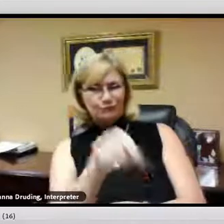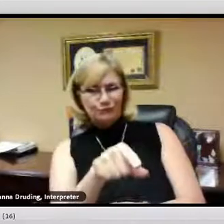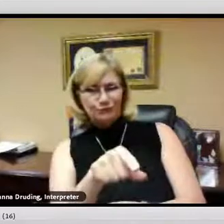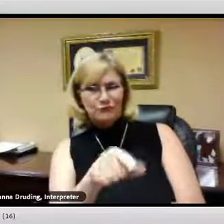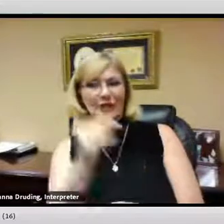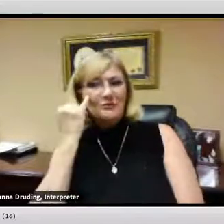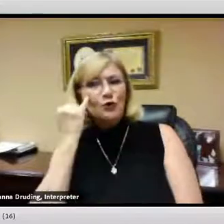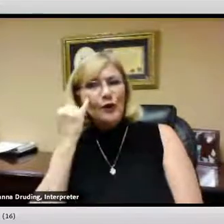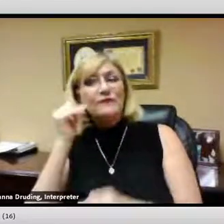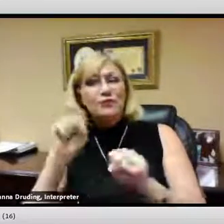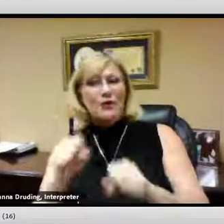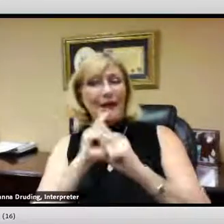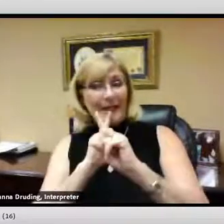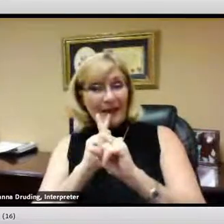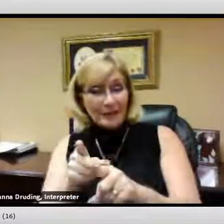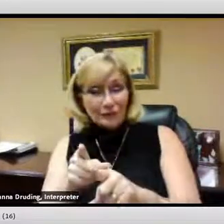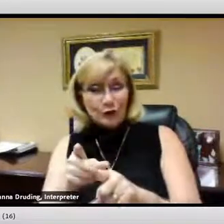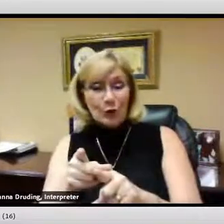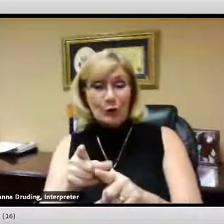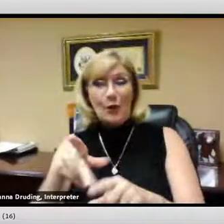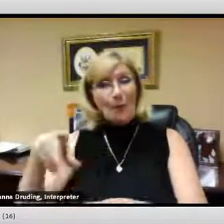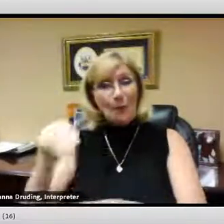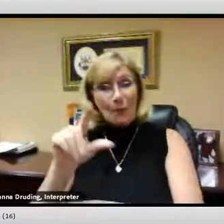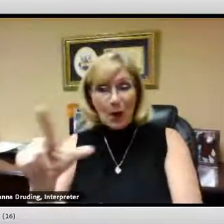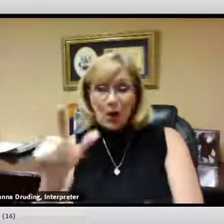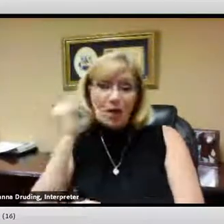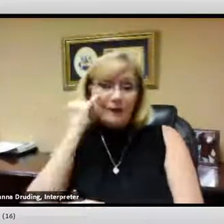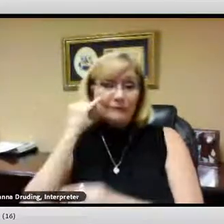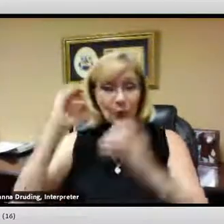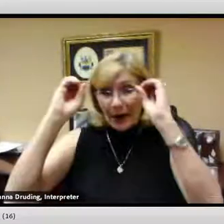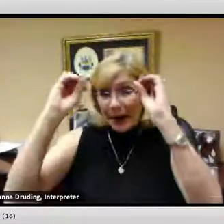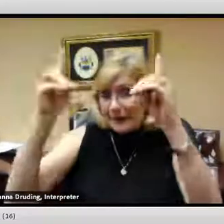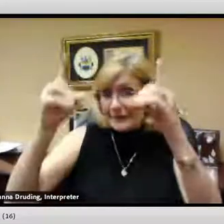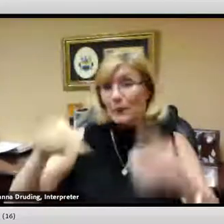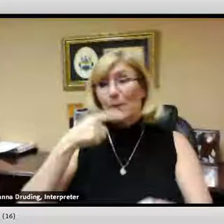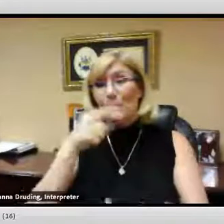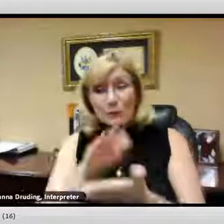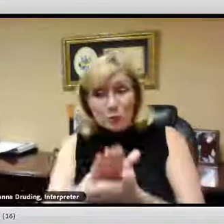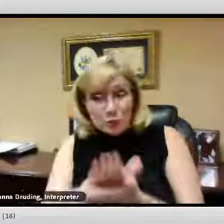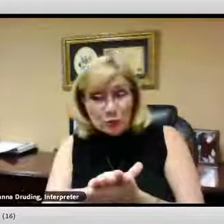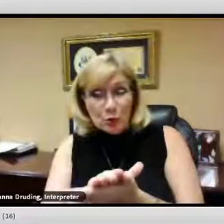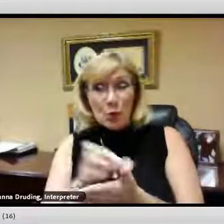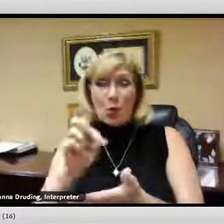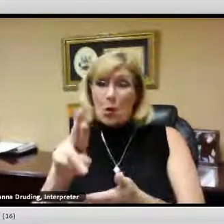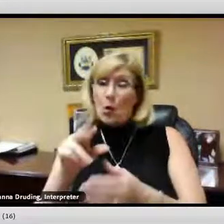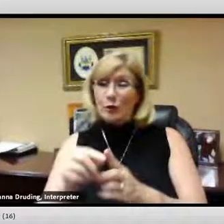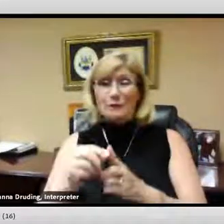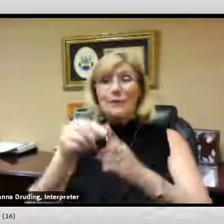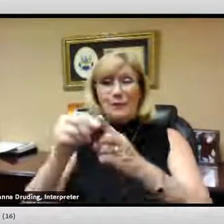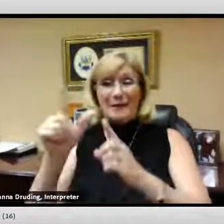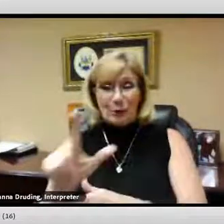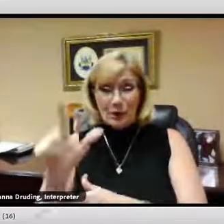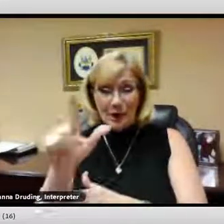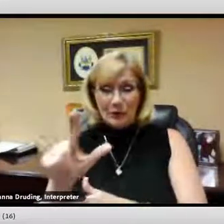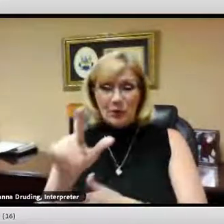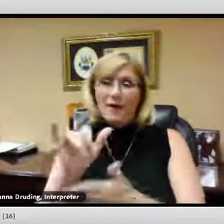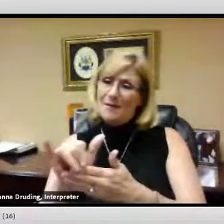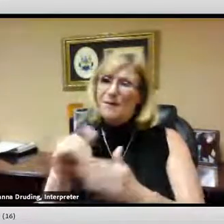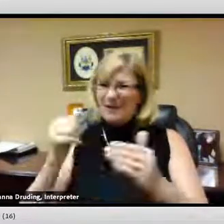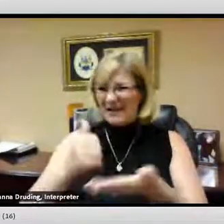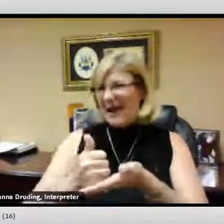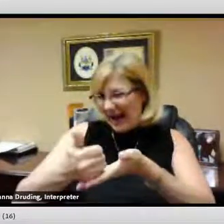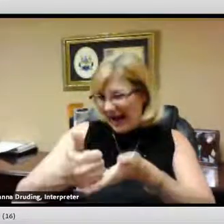just answer the poll, let me know if you currently work in an academic, public school, or special library. That would be really